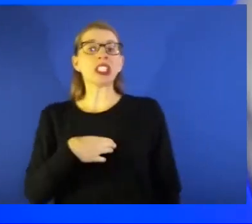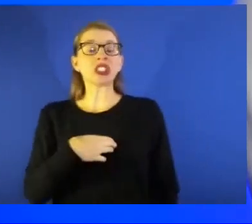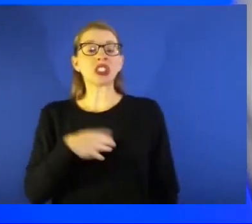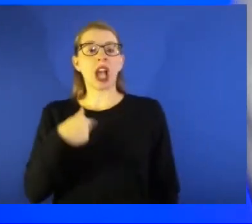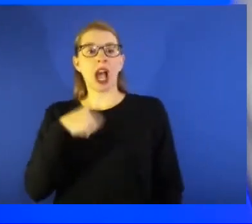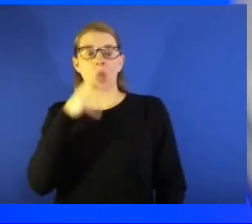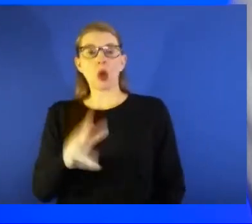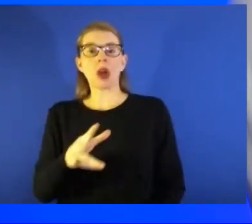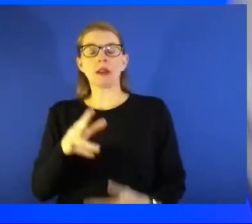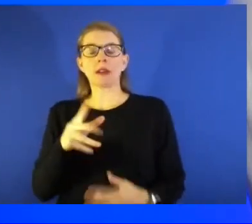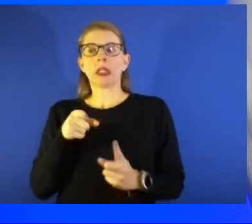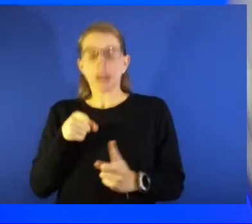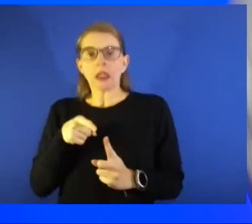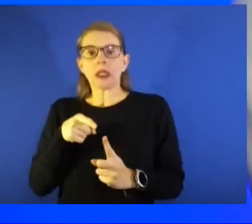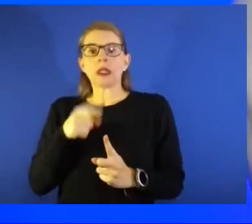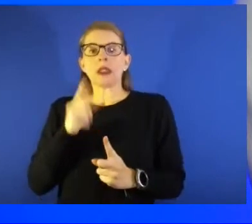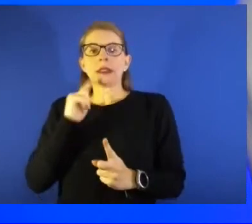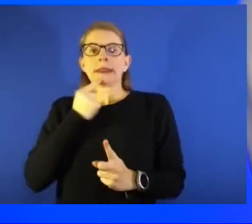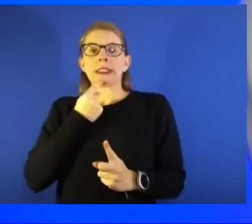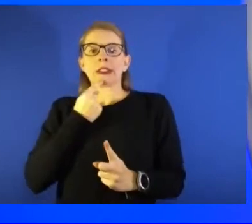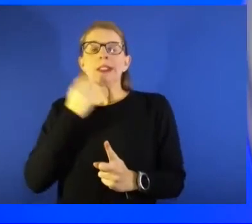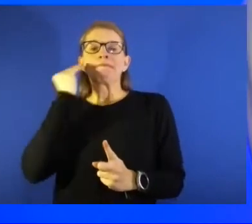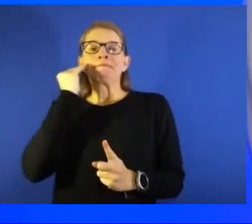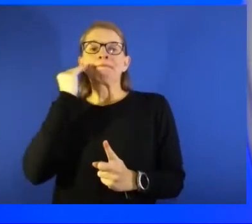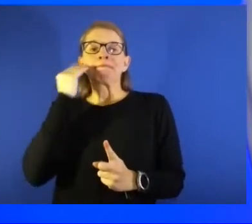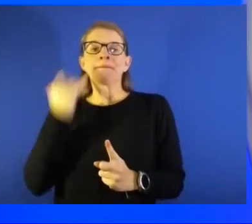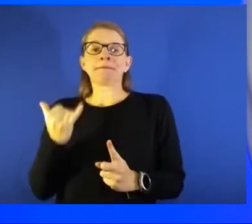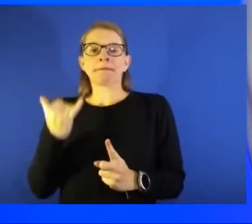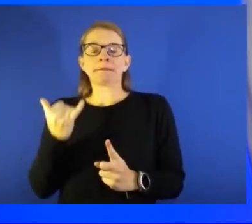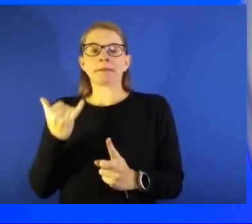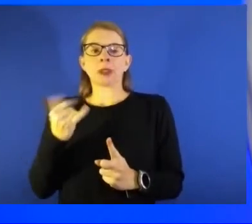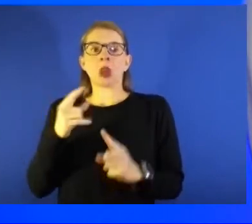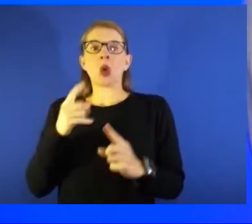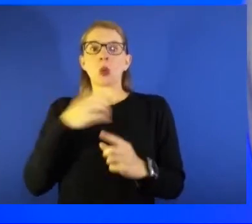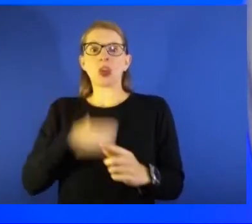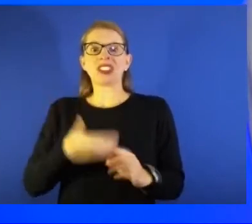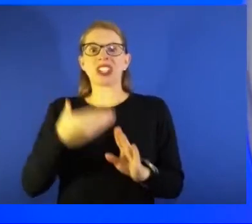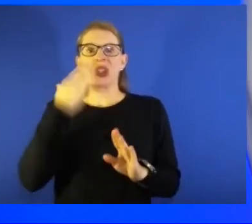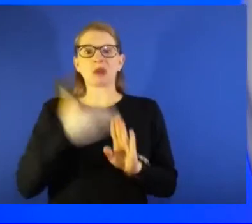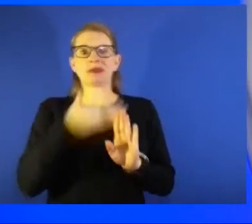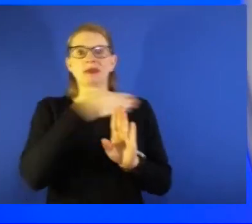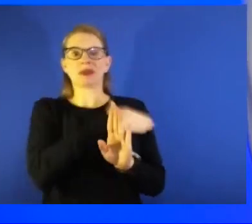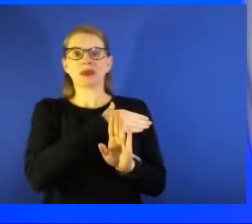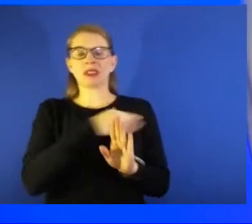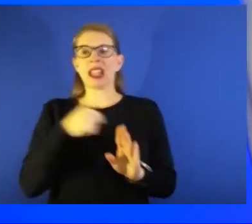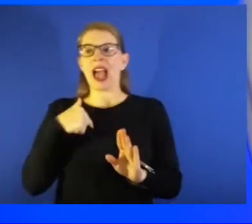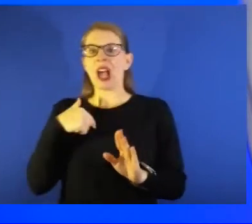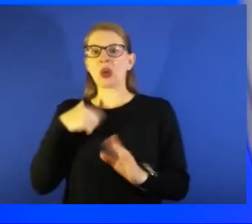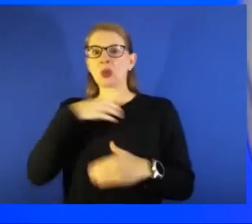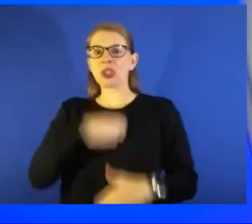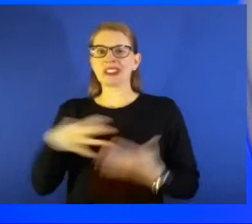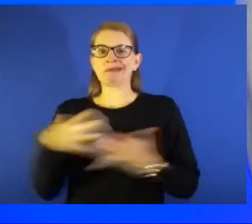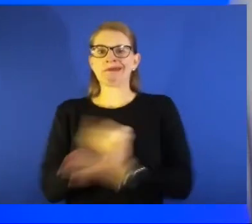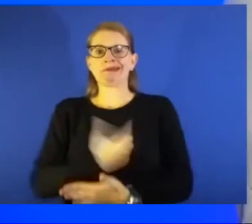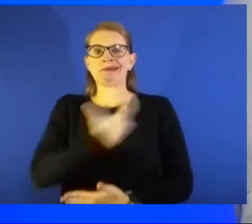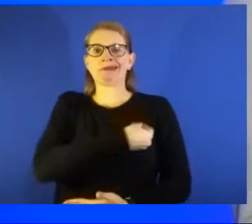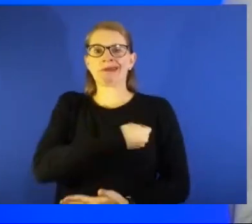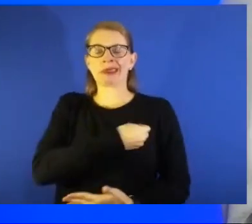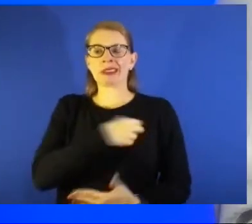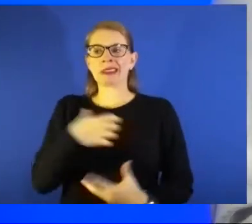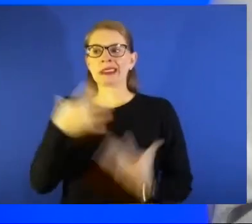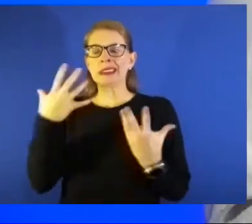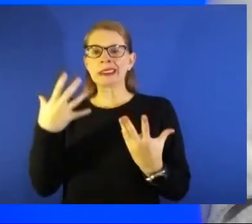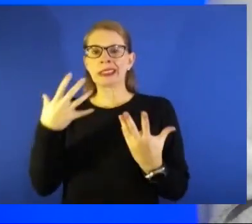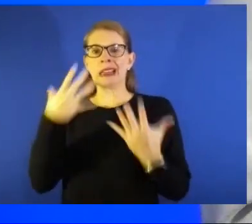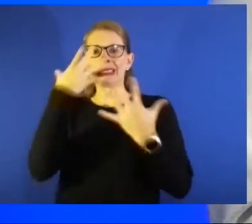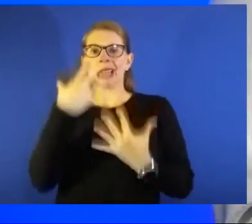seriously. I wish I would have got the vaccine. I regret not doing these things ahead of time. And